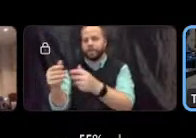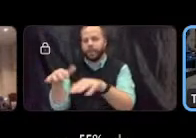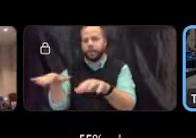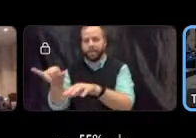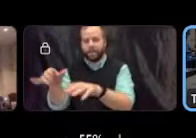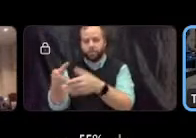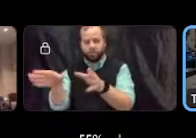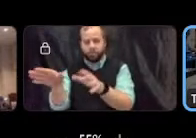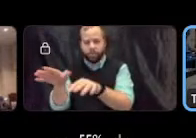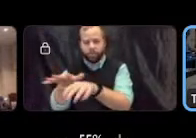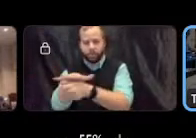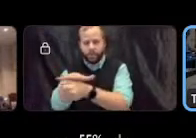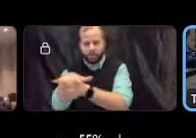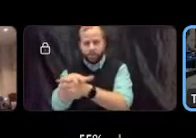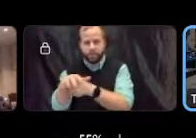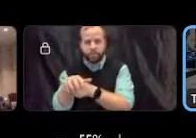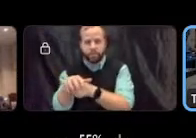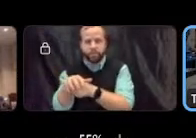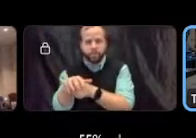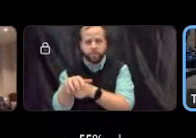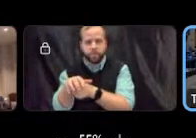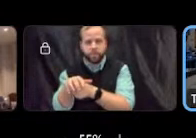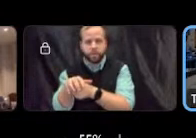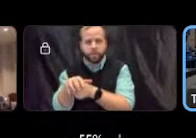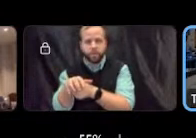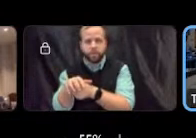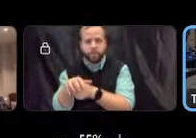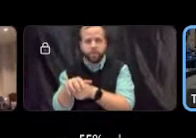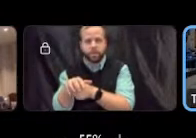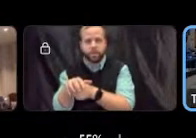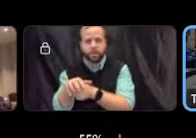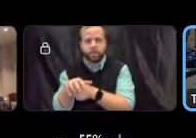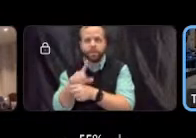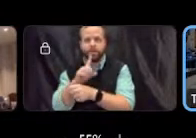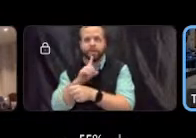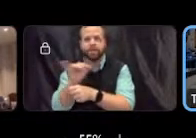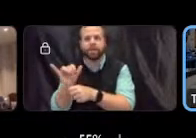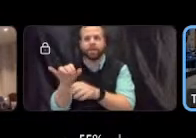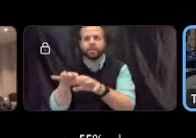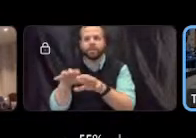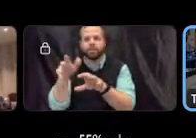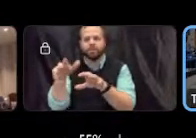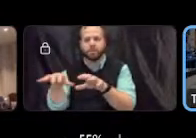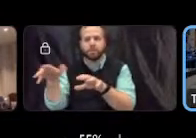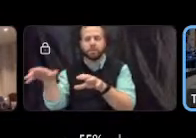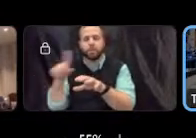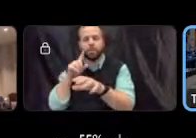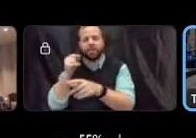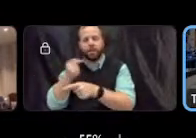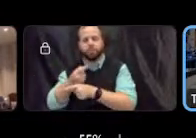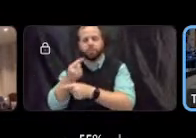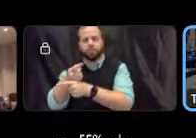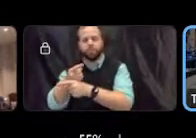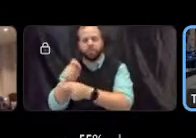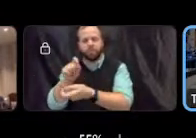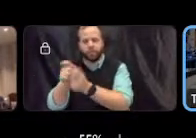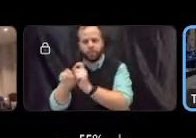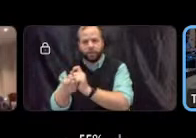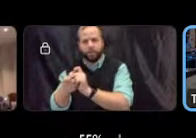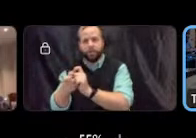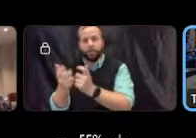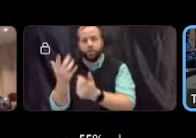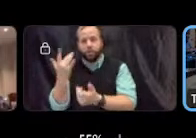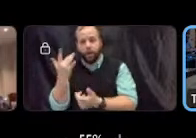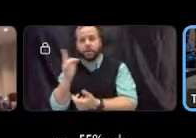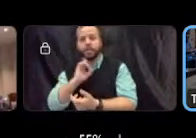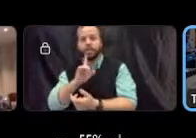area. The staff feels like this is an appropriate change because the single family that